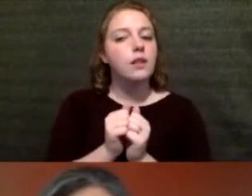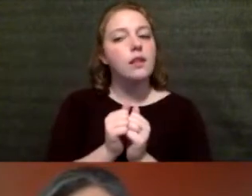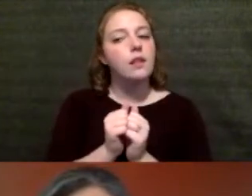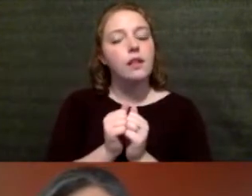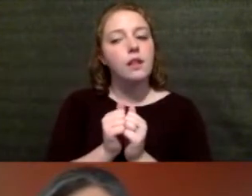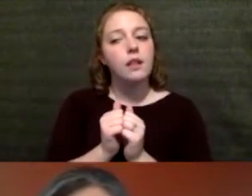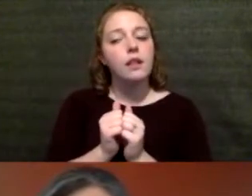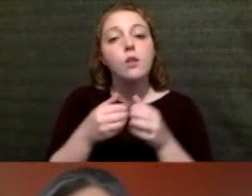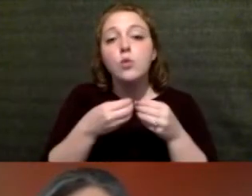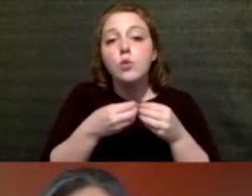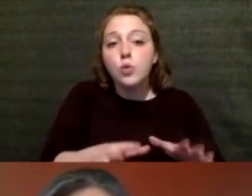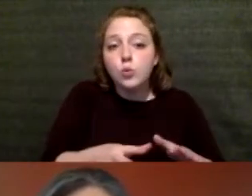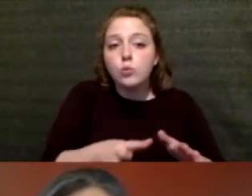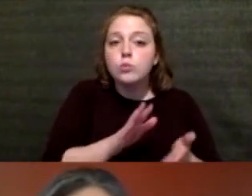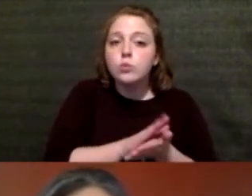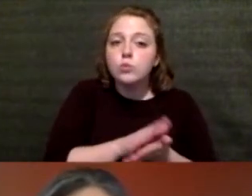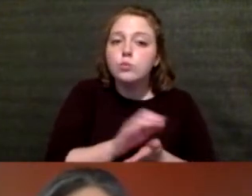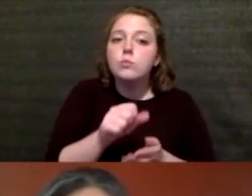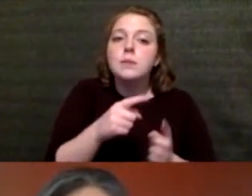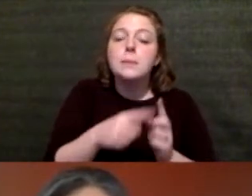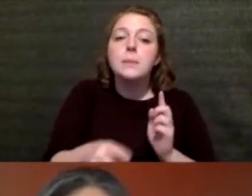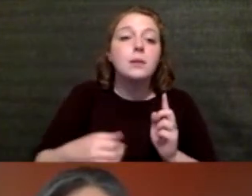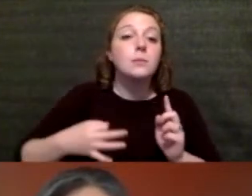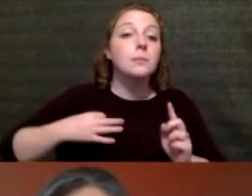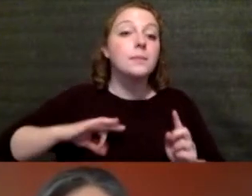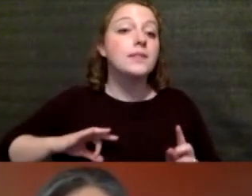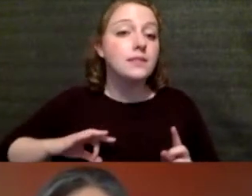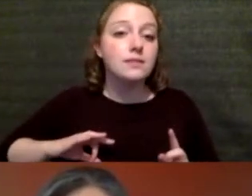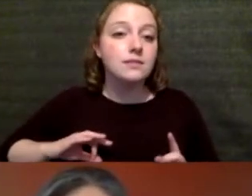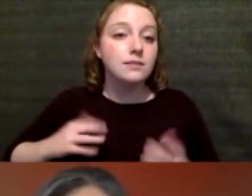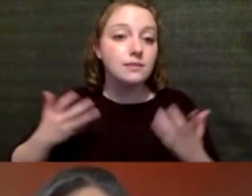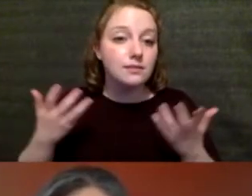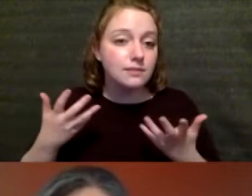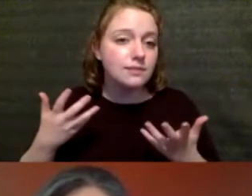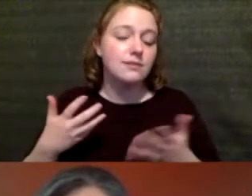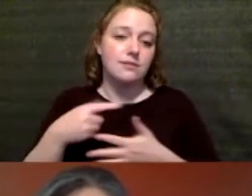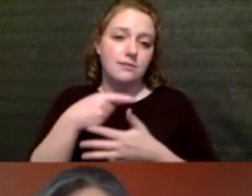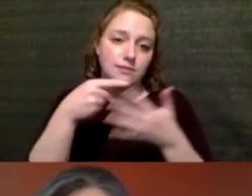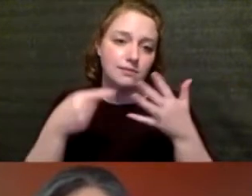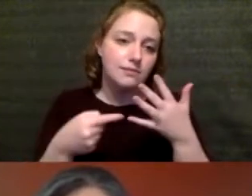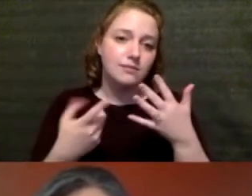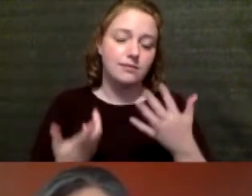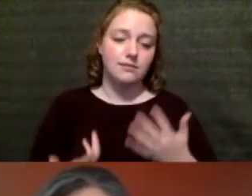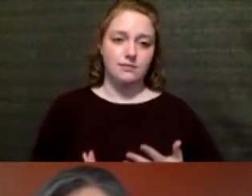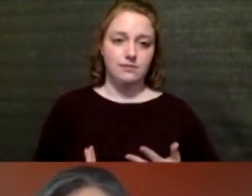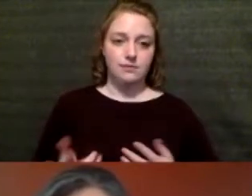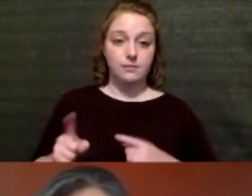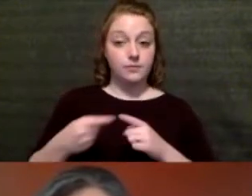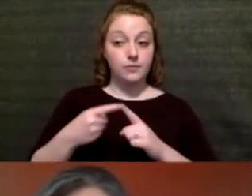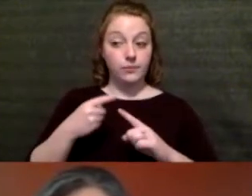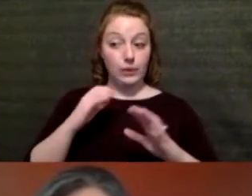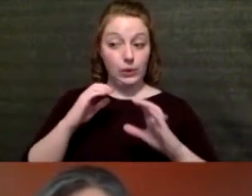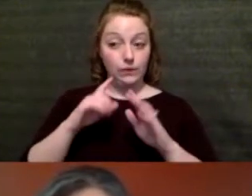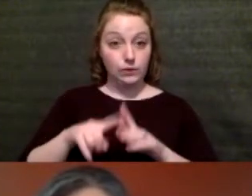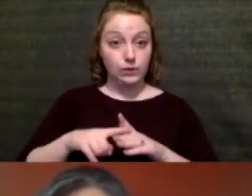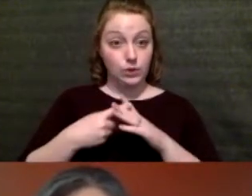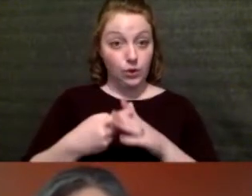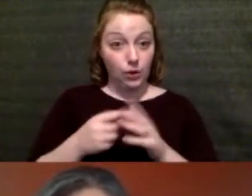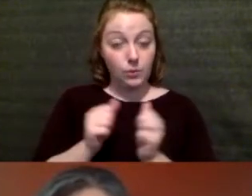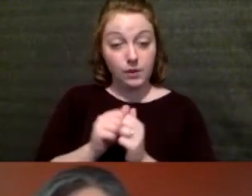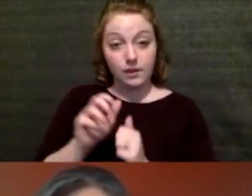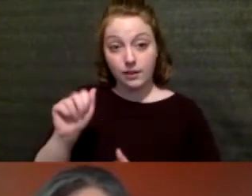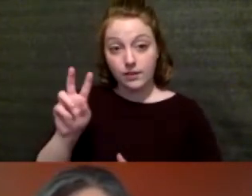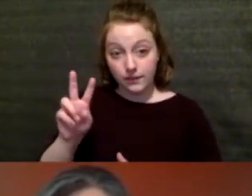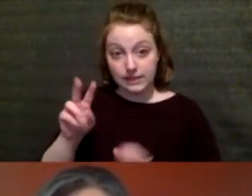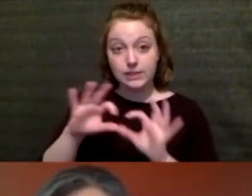you know, um, prepared immediately, you know, as, as soon as the conversations start with Alta Vista